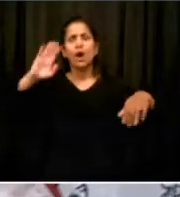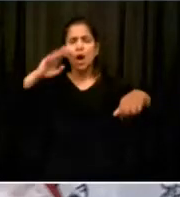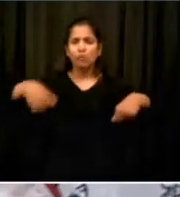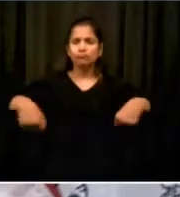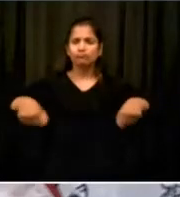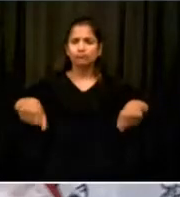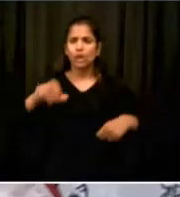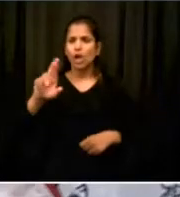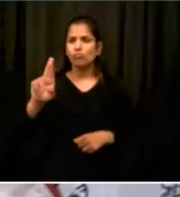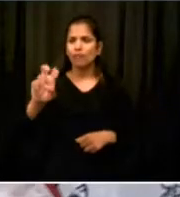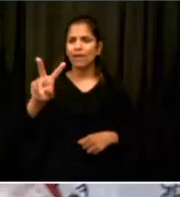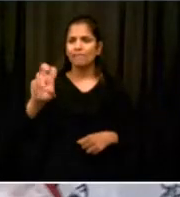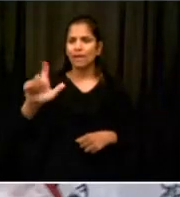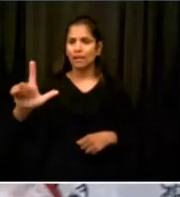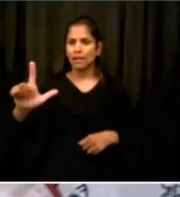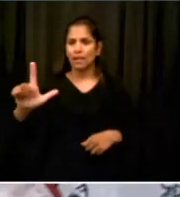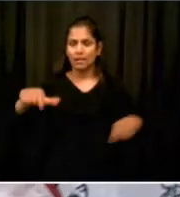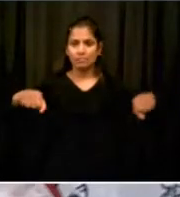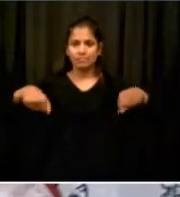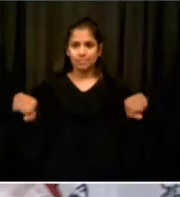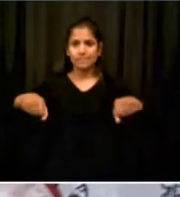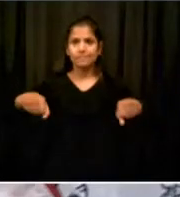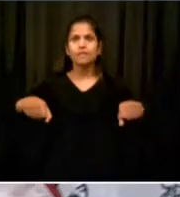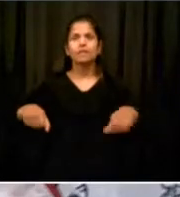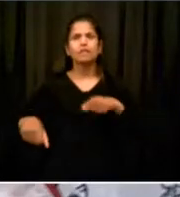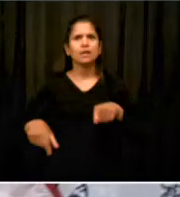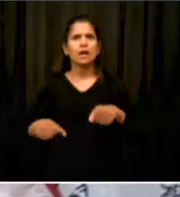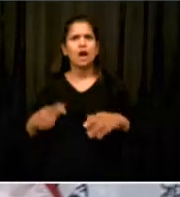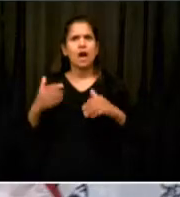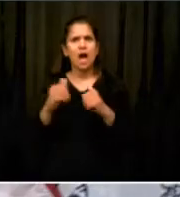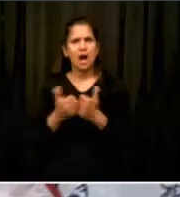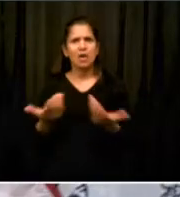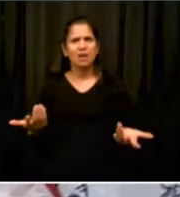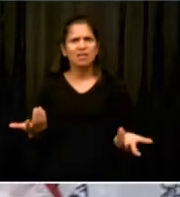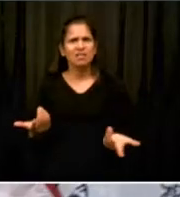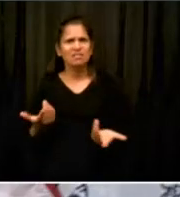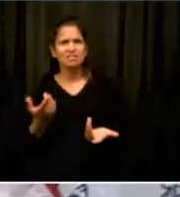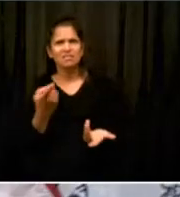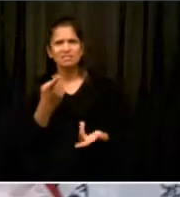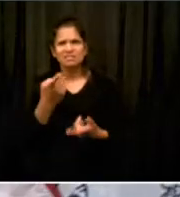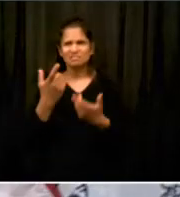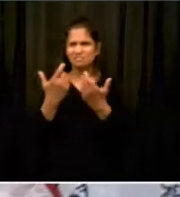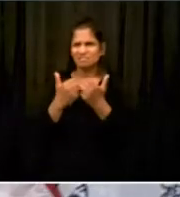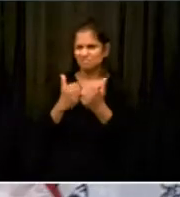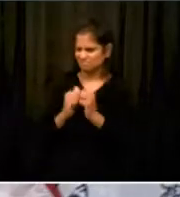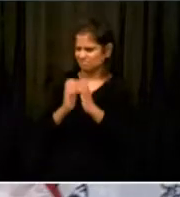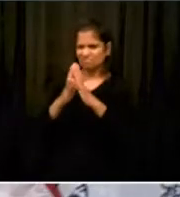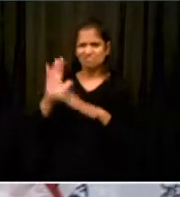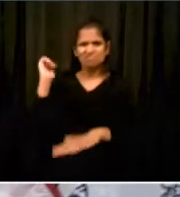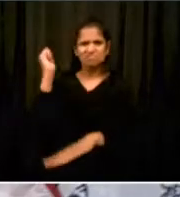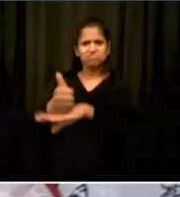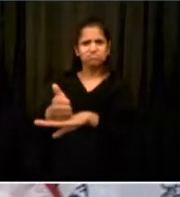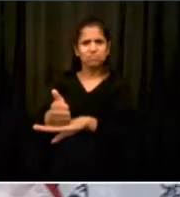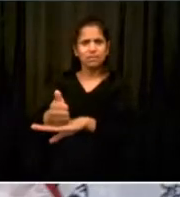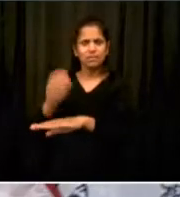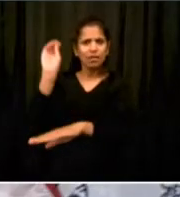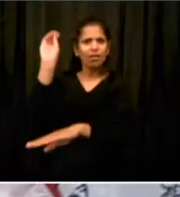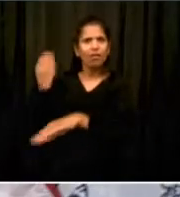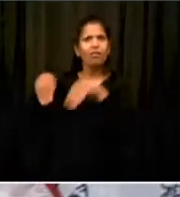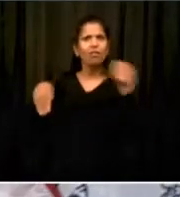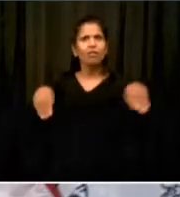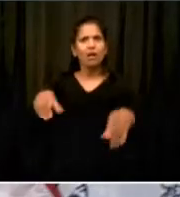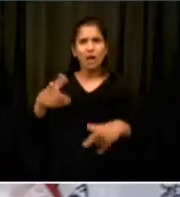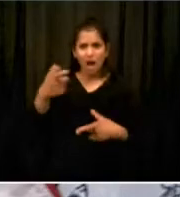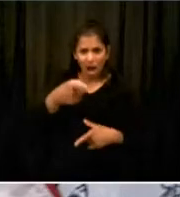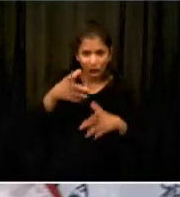the city streets in the first place? Is there some kind of approval process for them to begin operating?